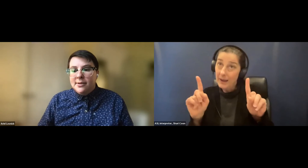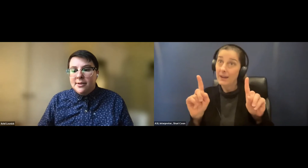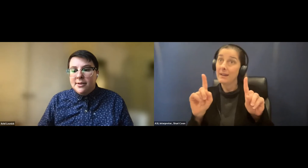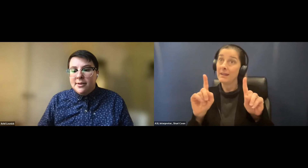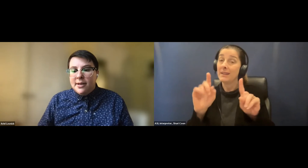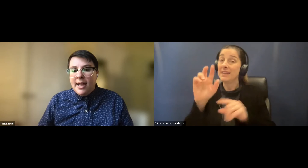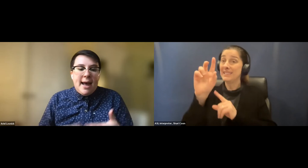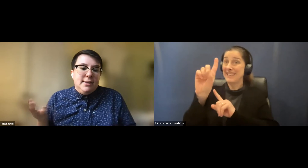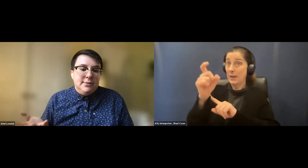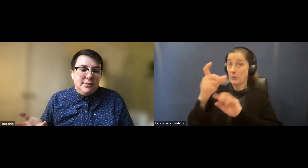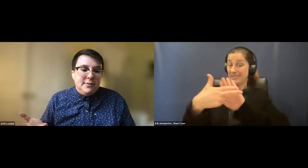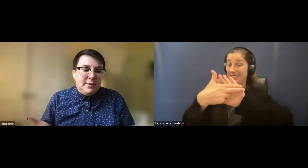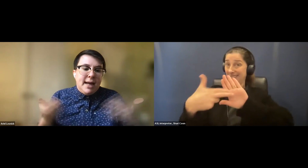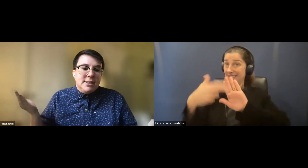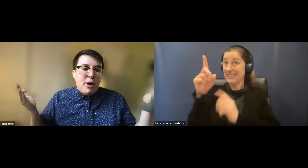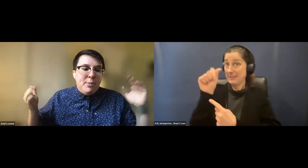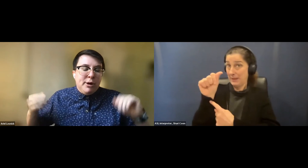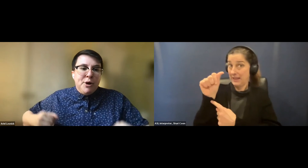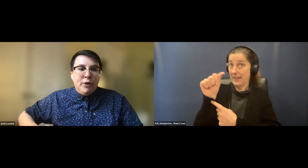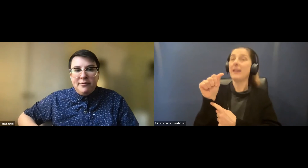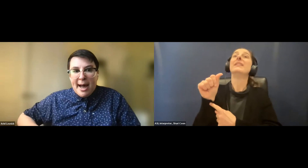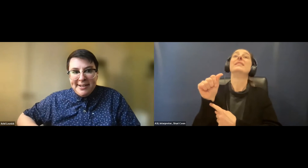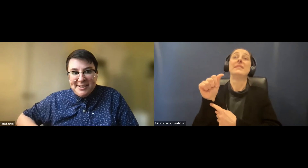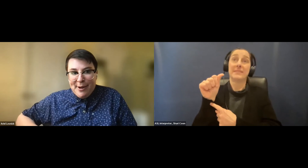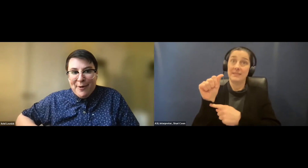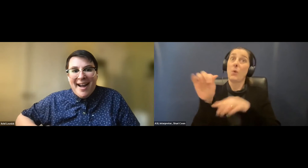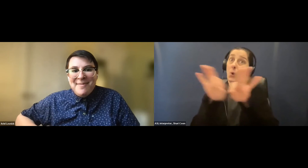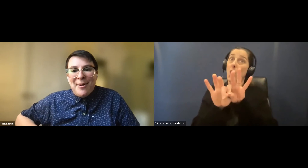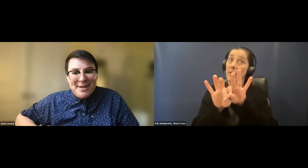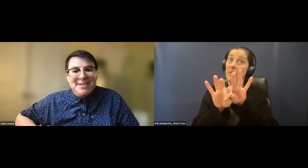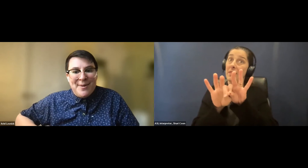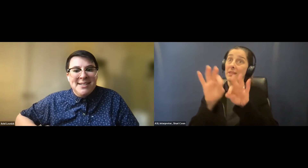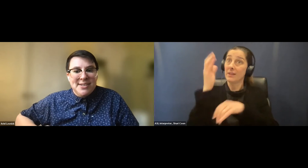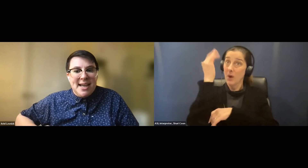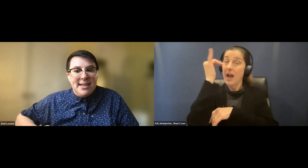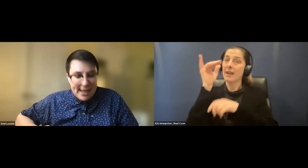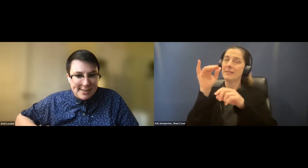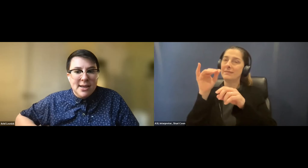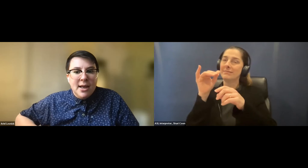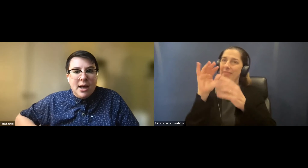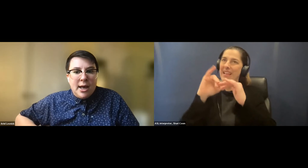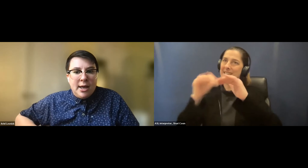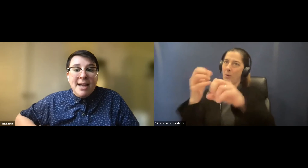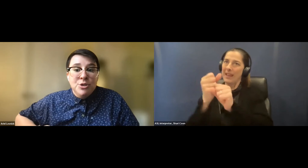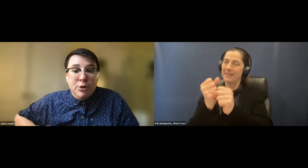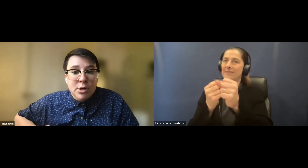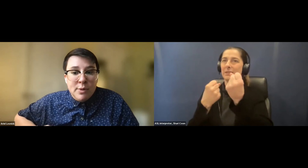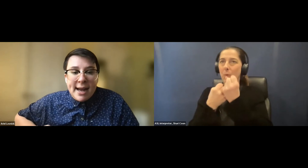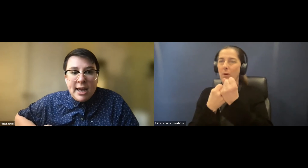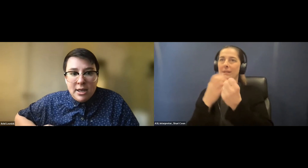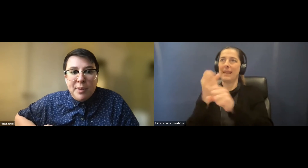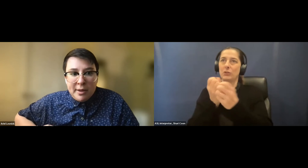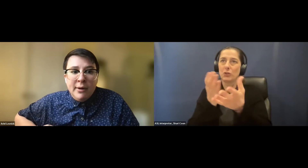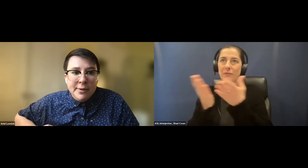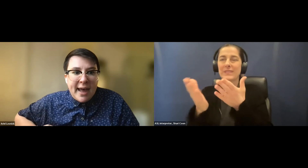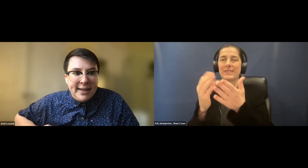access. And that's a primary goal of mine. So I'm always going to say yes. I do agree with